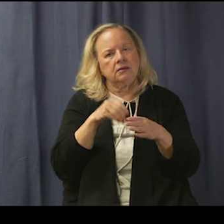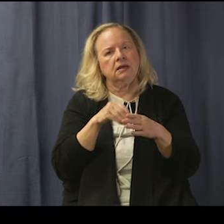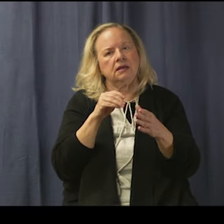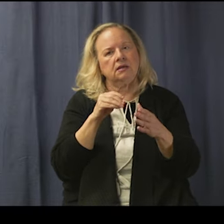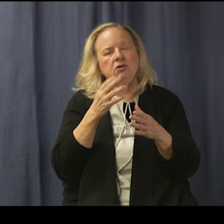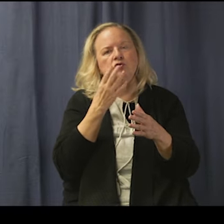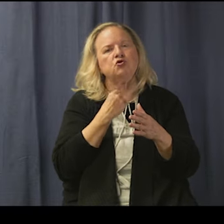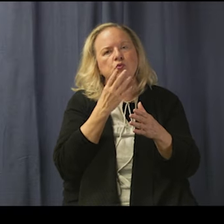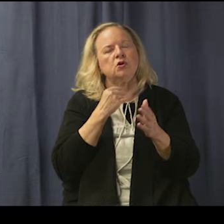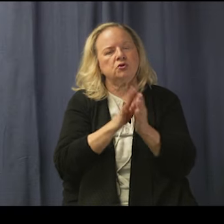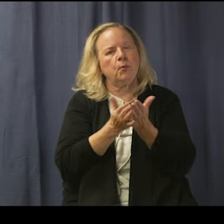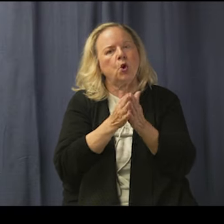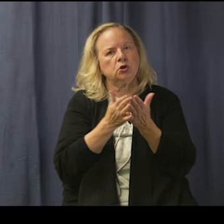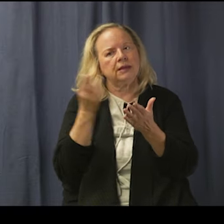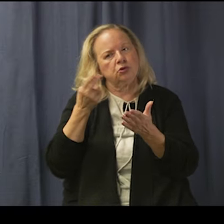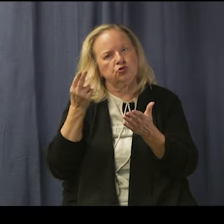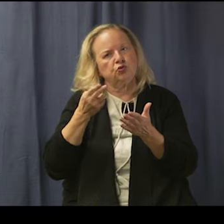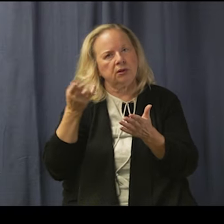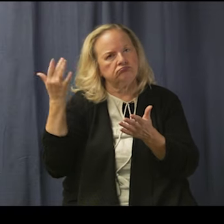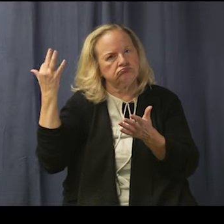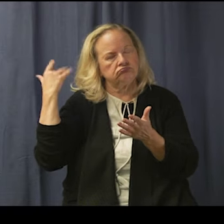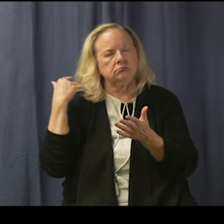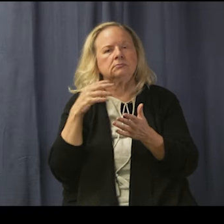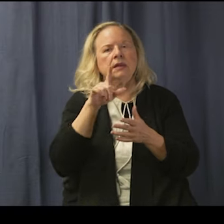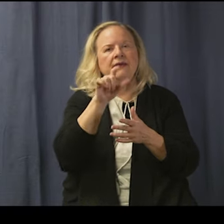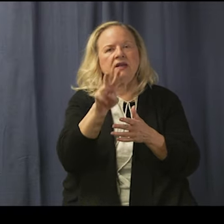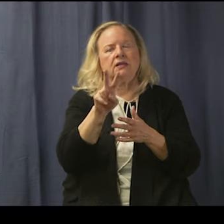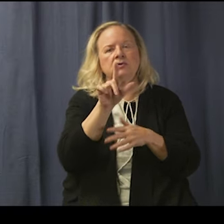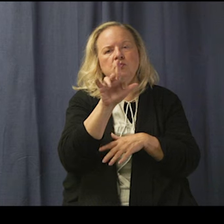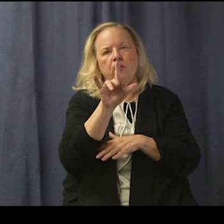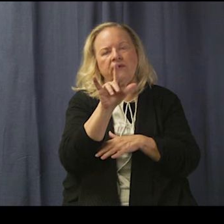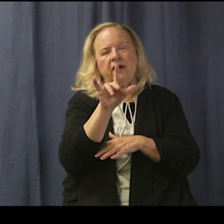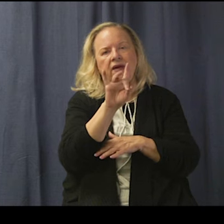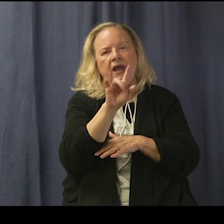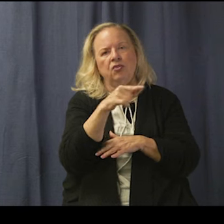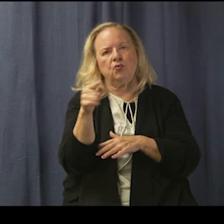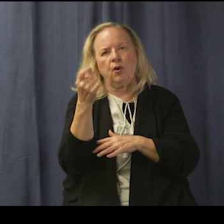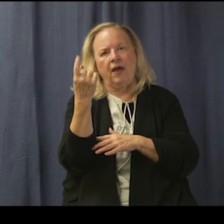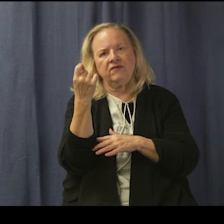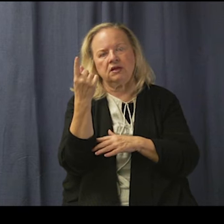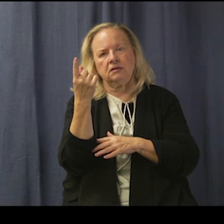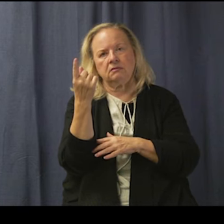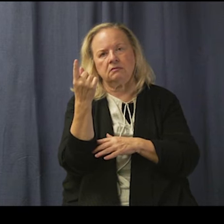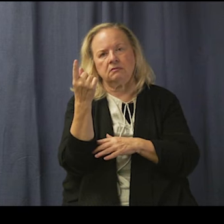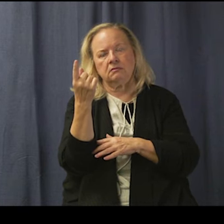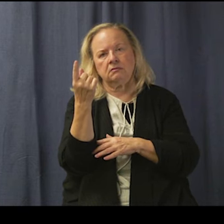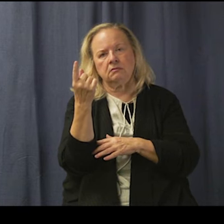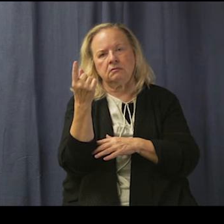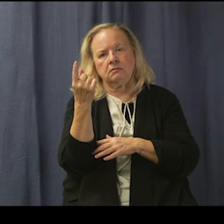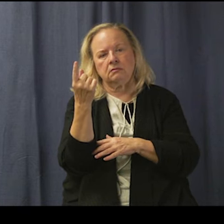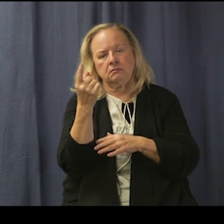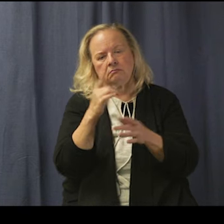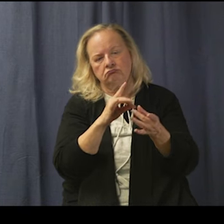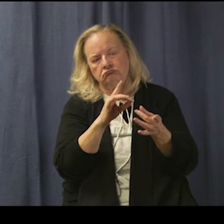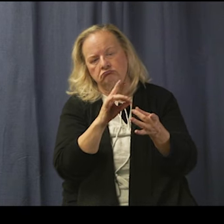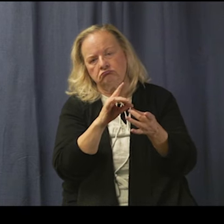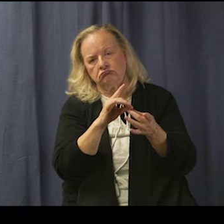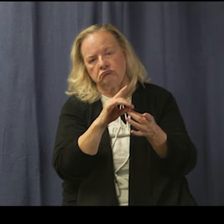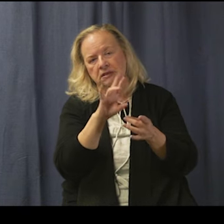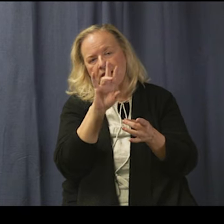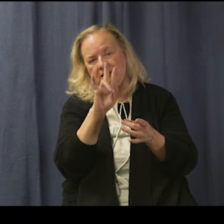literature from that day. So let's go to Leviticus 25, 8 through 11. Here it says,